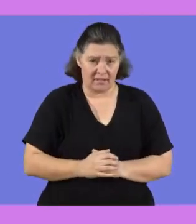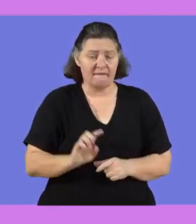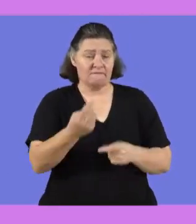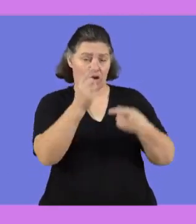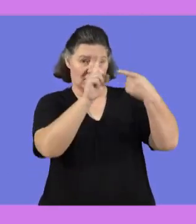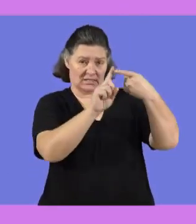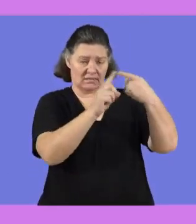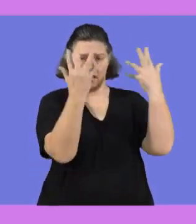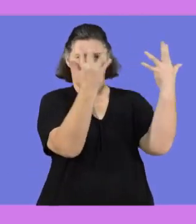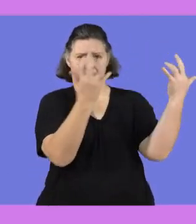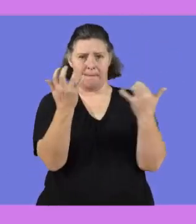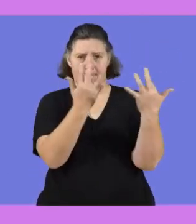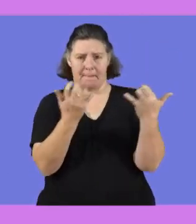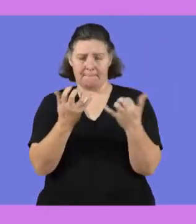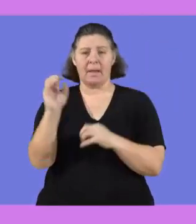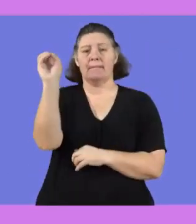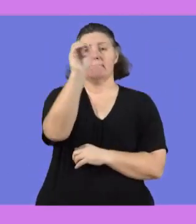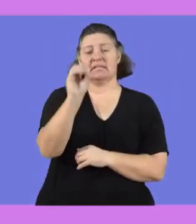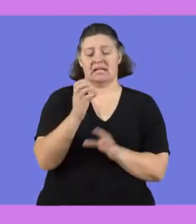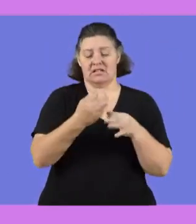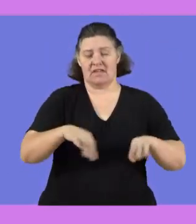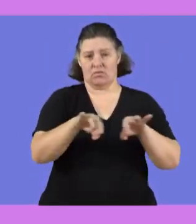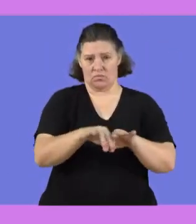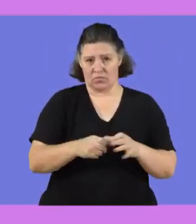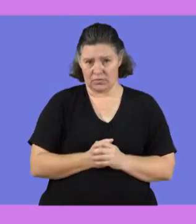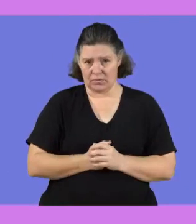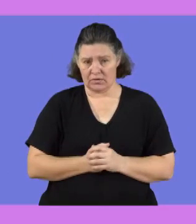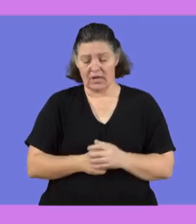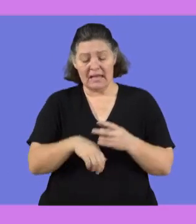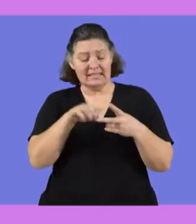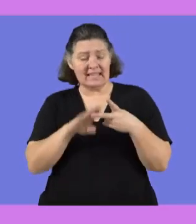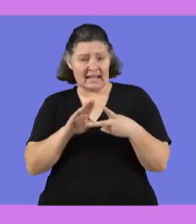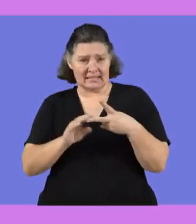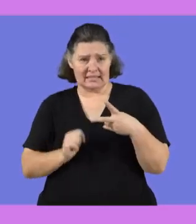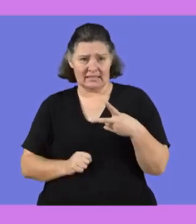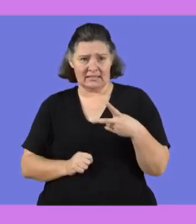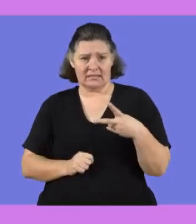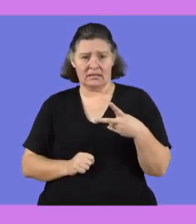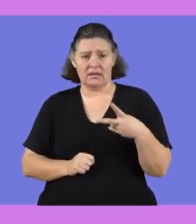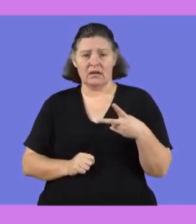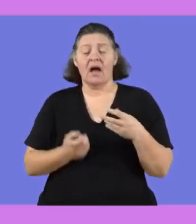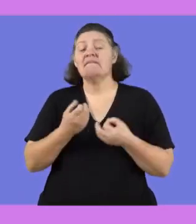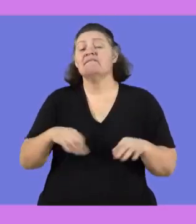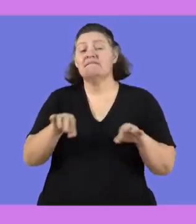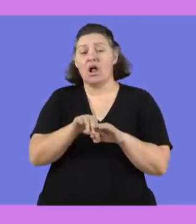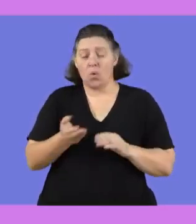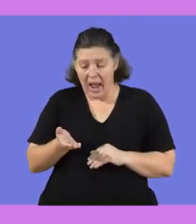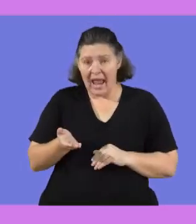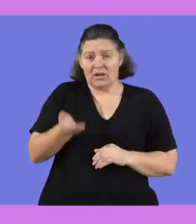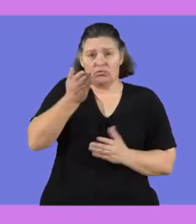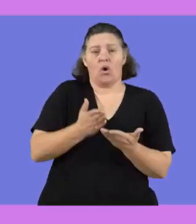first one is calculating the percentage of a value. Secondly, increase a value by